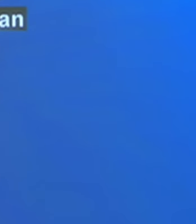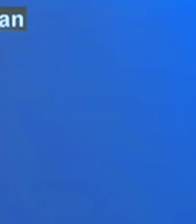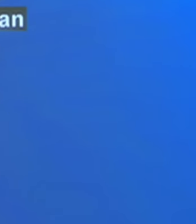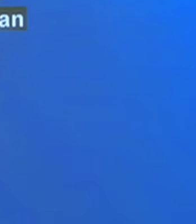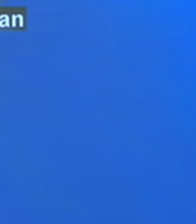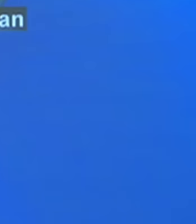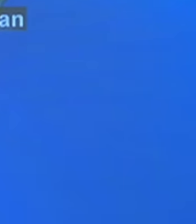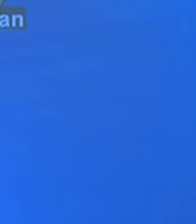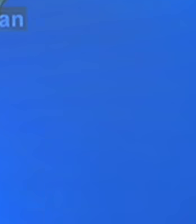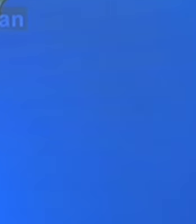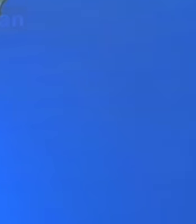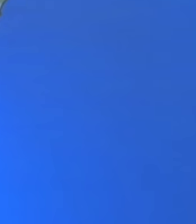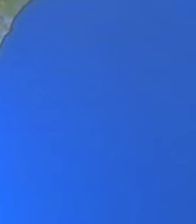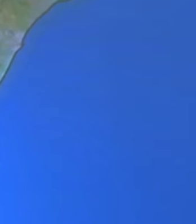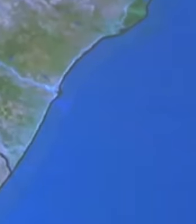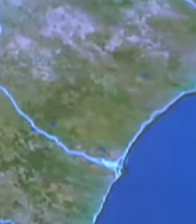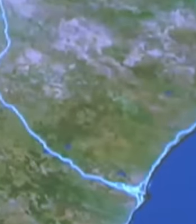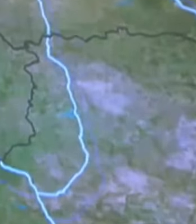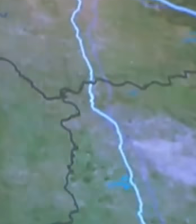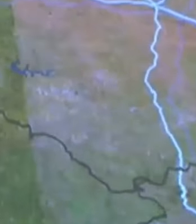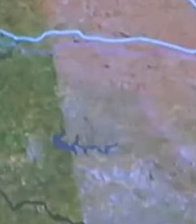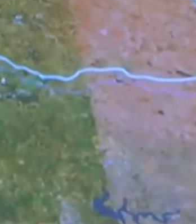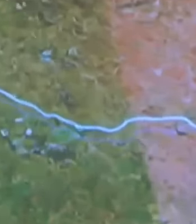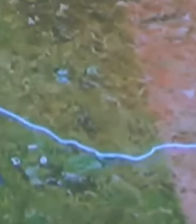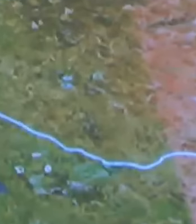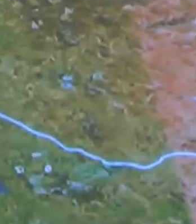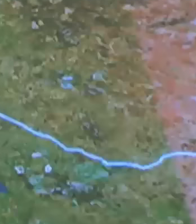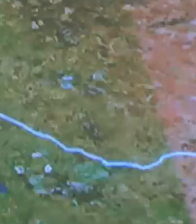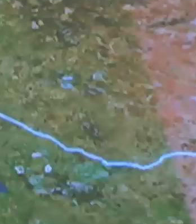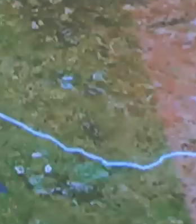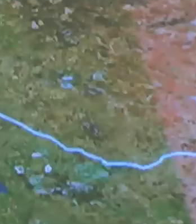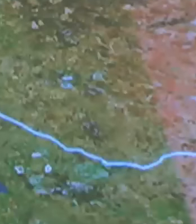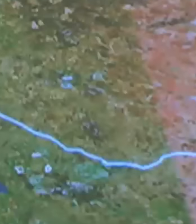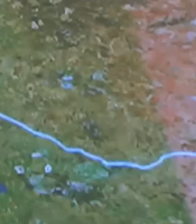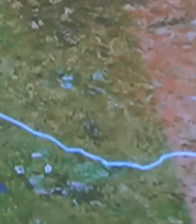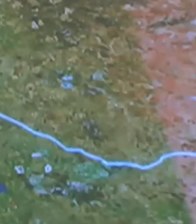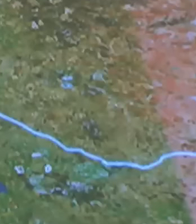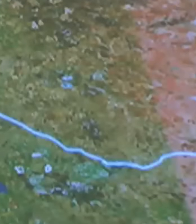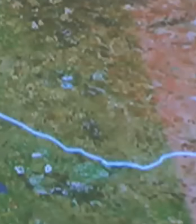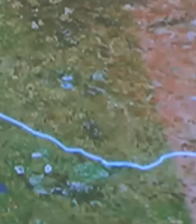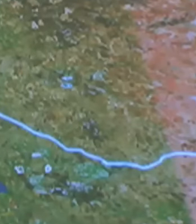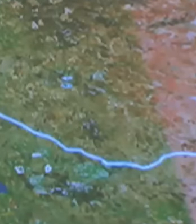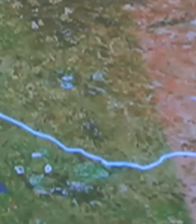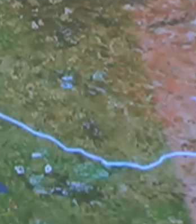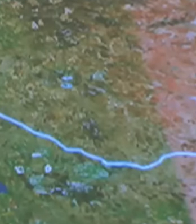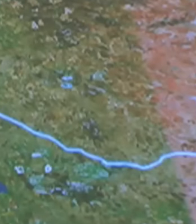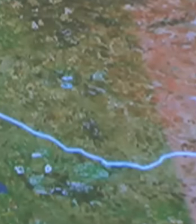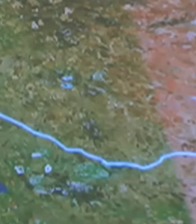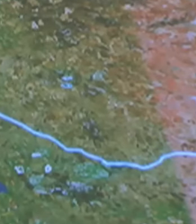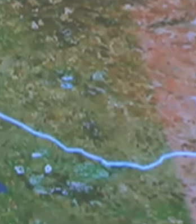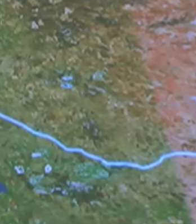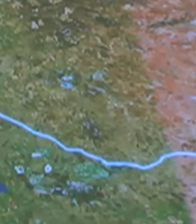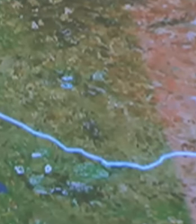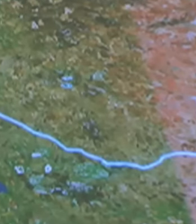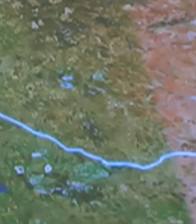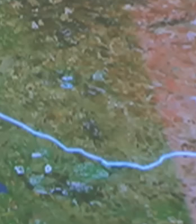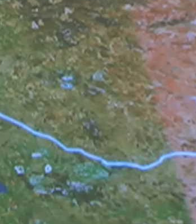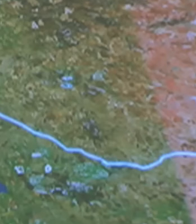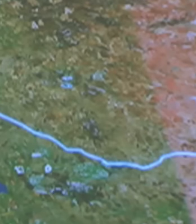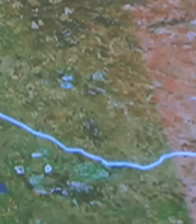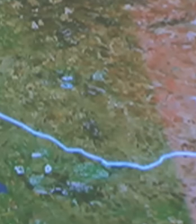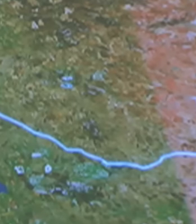ka kwa province ya ka kwa Limpopo me re tswele pele re lebelle digrata tsa rona tsa di temperature tsa maemo a bosa ga re lebella province ya Gauteng Pretoria